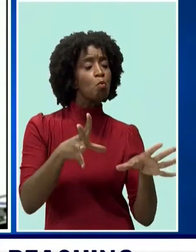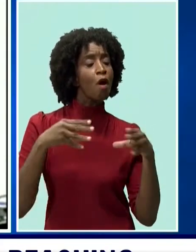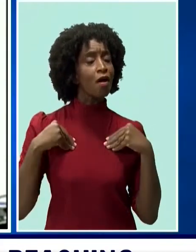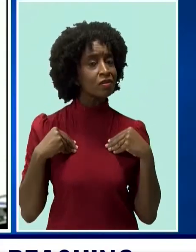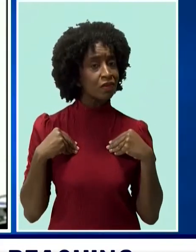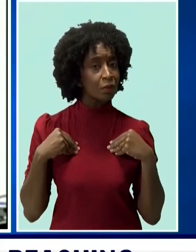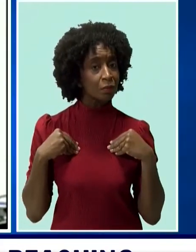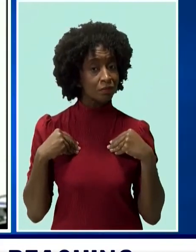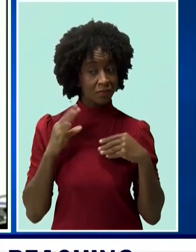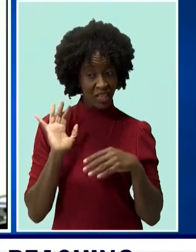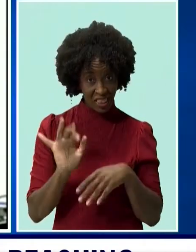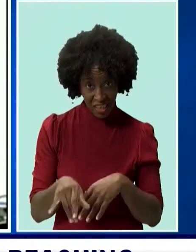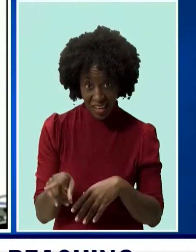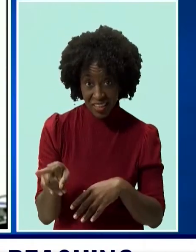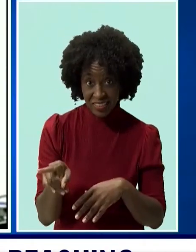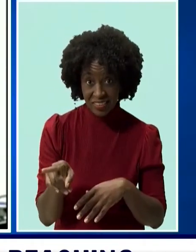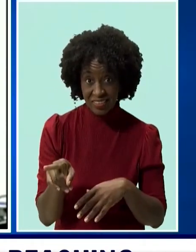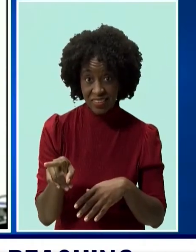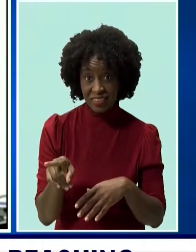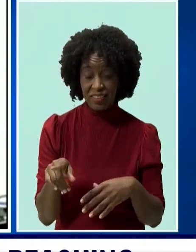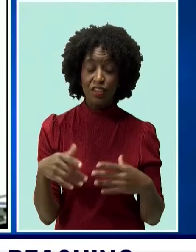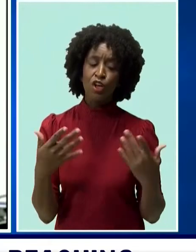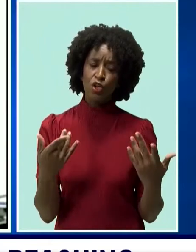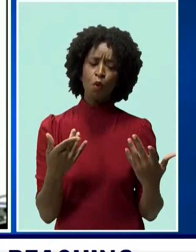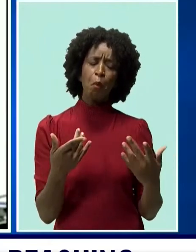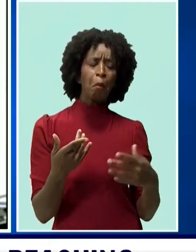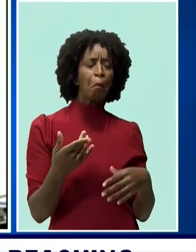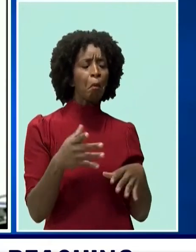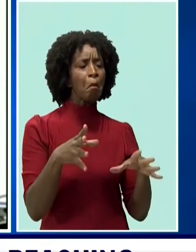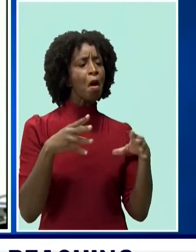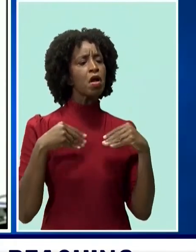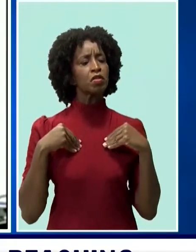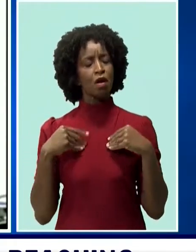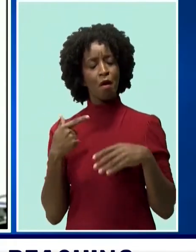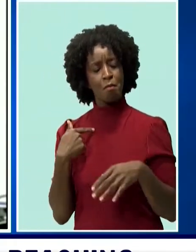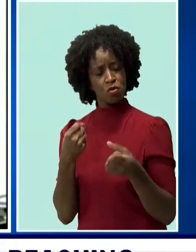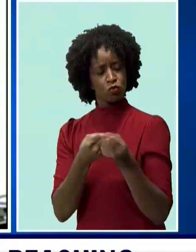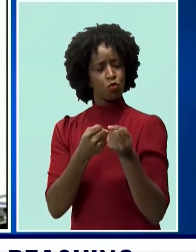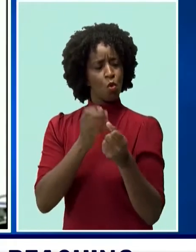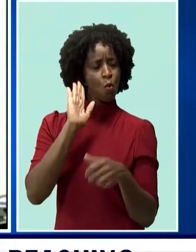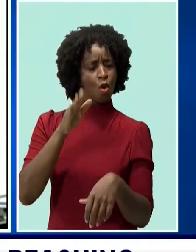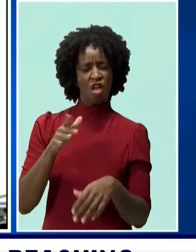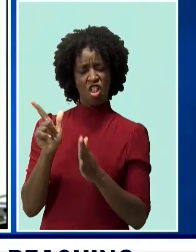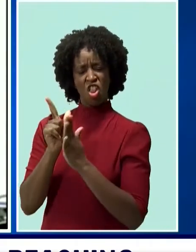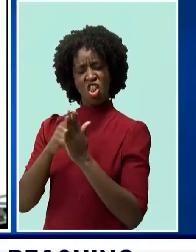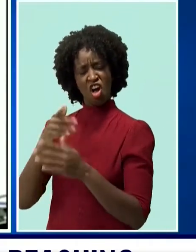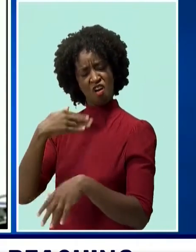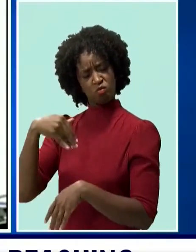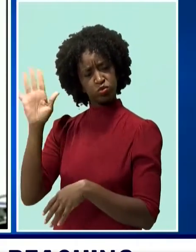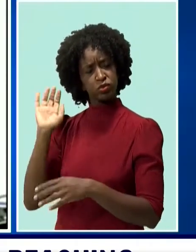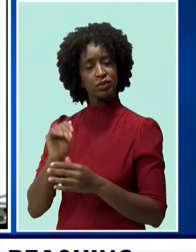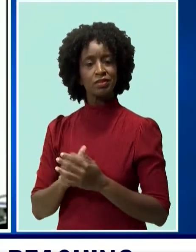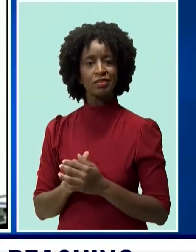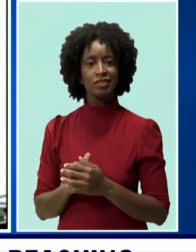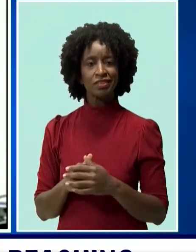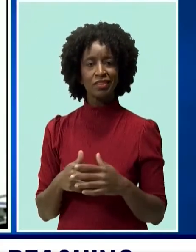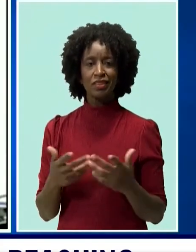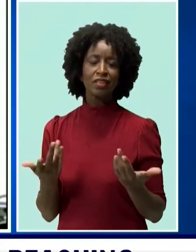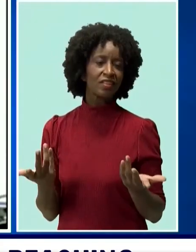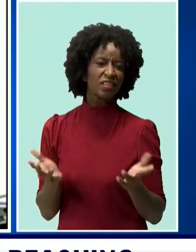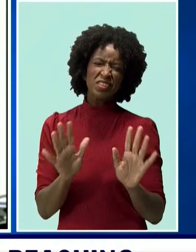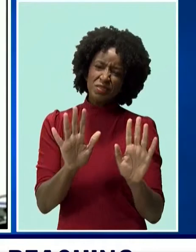of accepting to do or not do something. So people need not worry. I mean, we get free